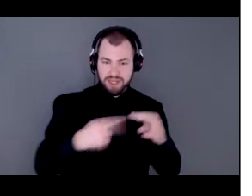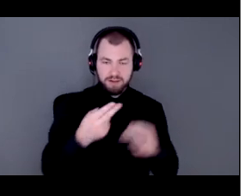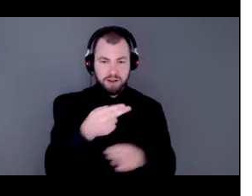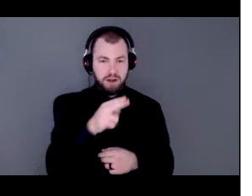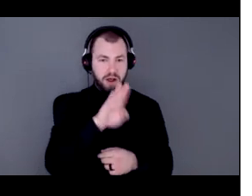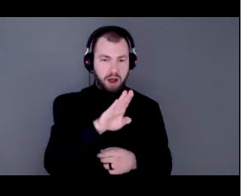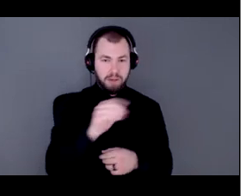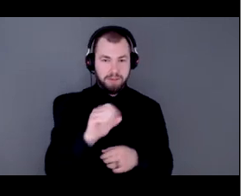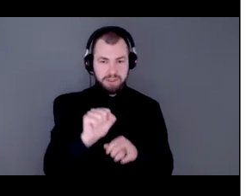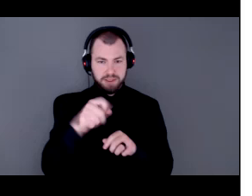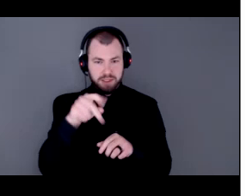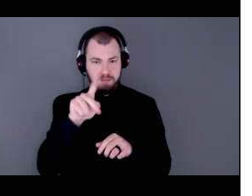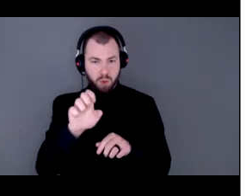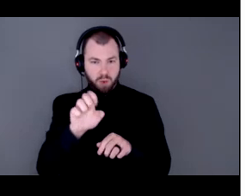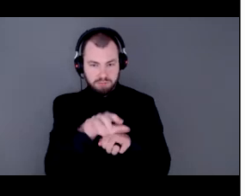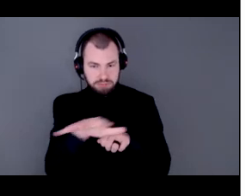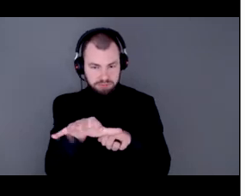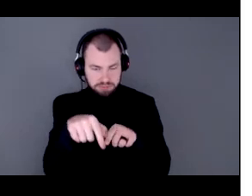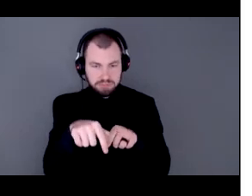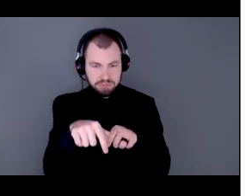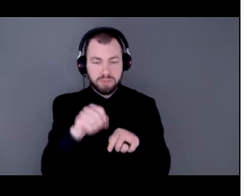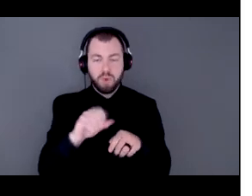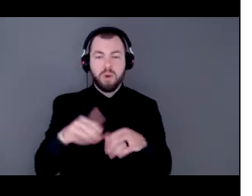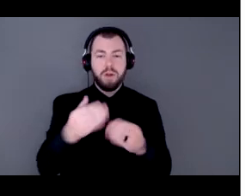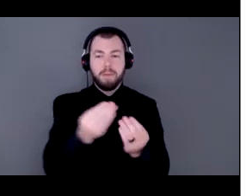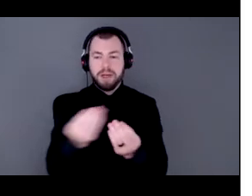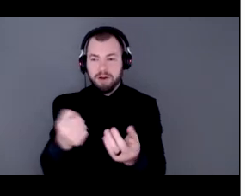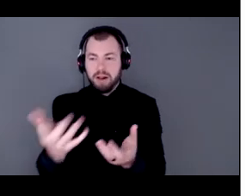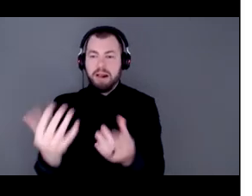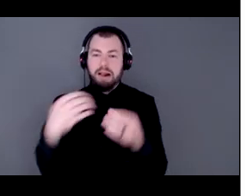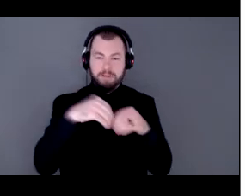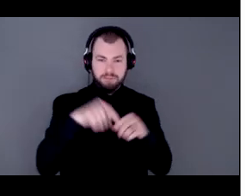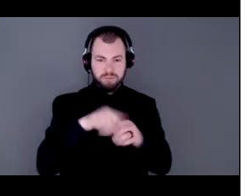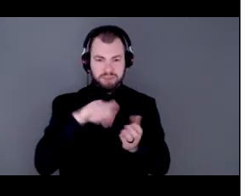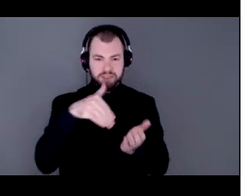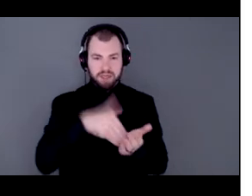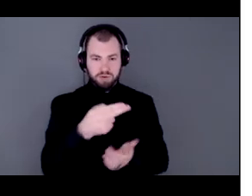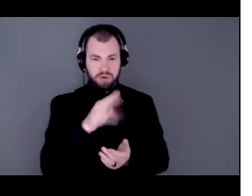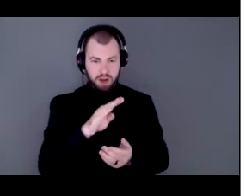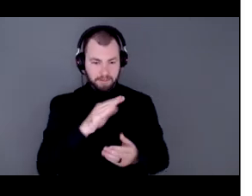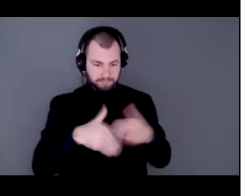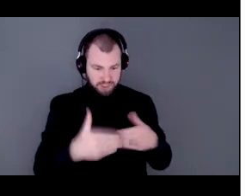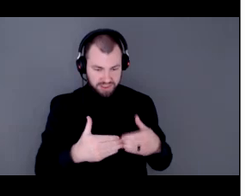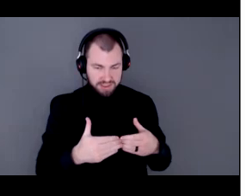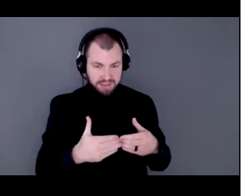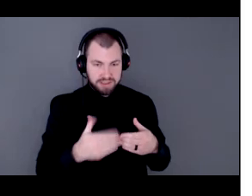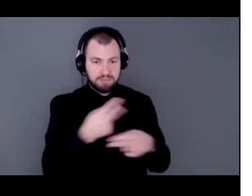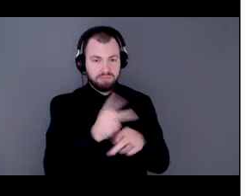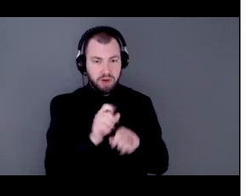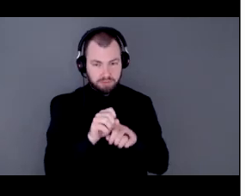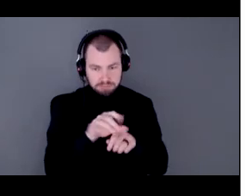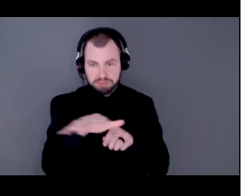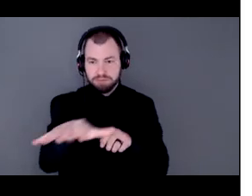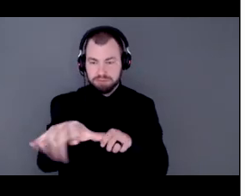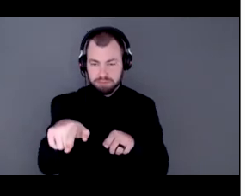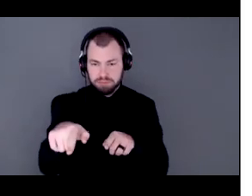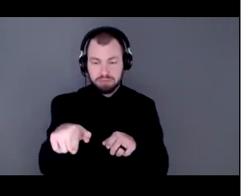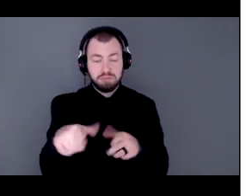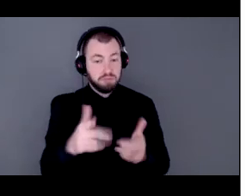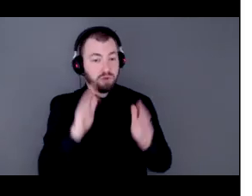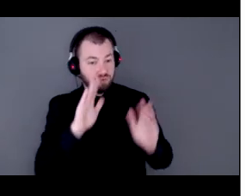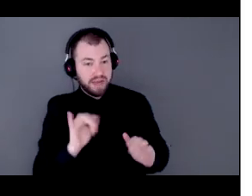is you bring all your material into a centralized hub facility, and then you process it, and then you send the product back out. Well, that works great if you've got rail